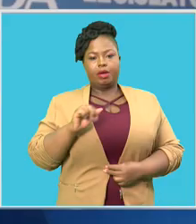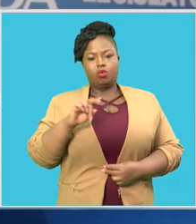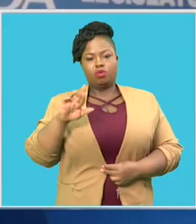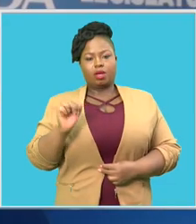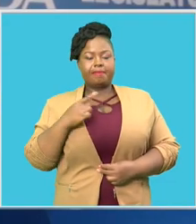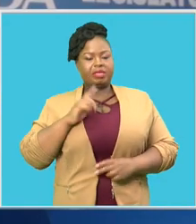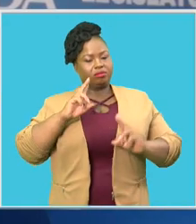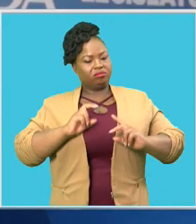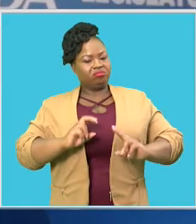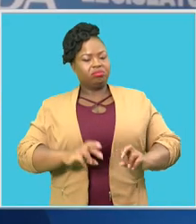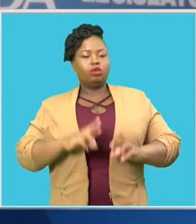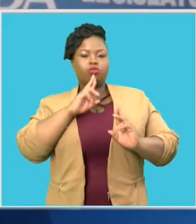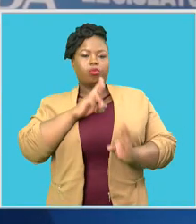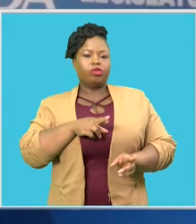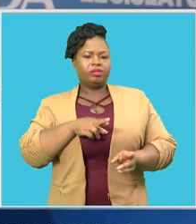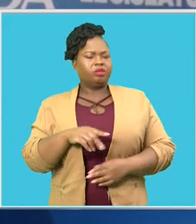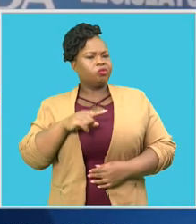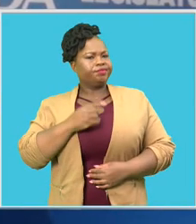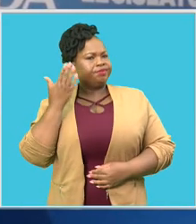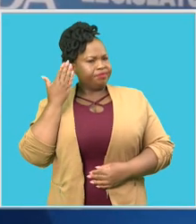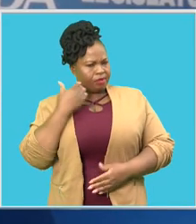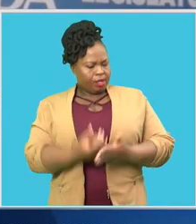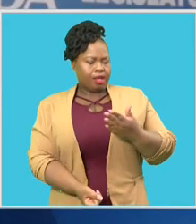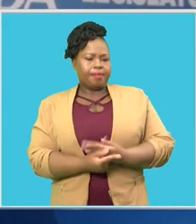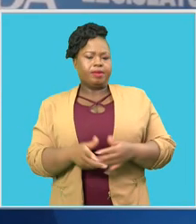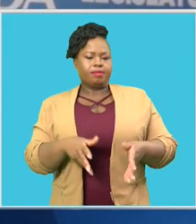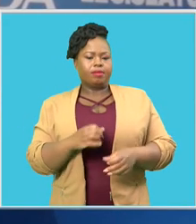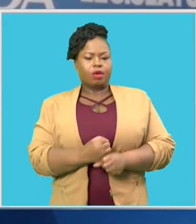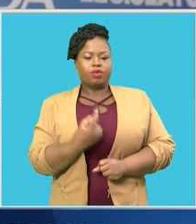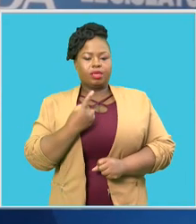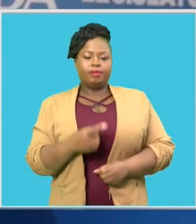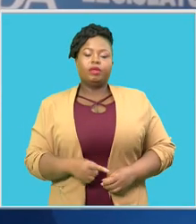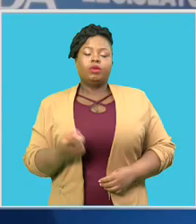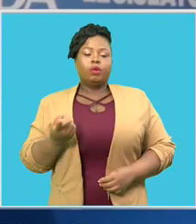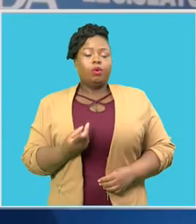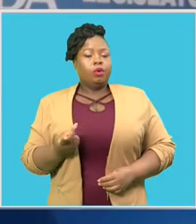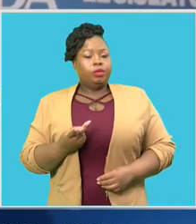investigating reports that have been conducted here in Gauteng. And we have,